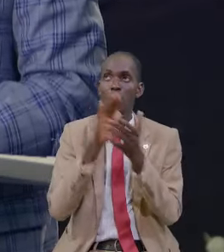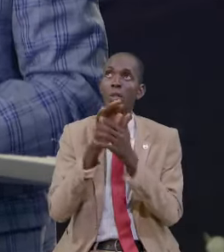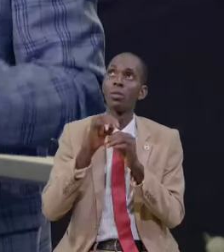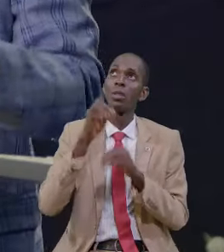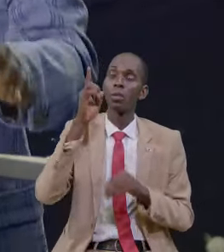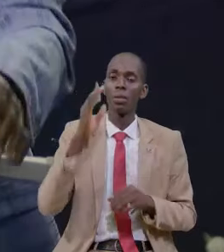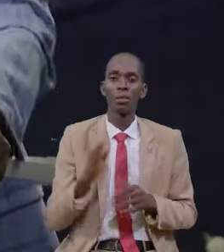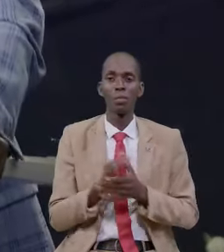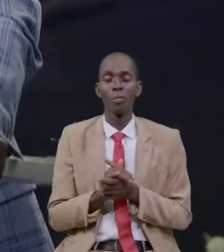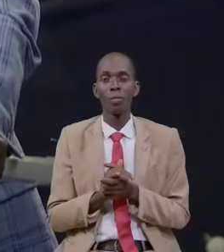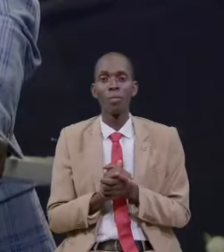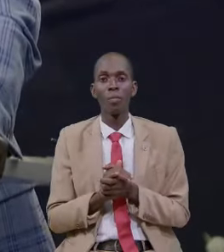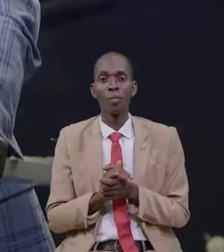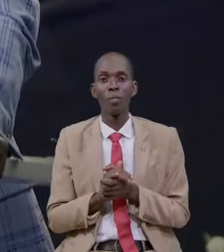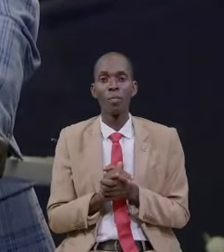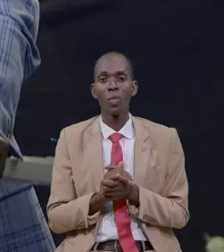Our counselors, please,